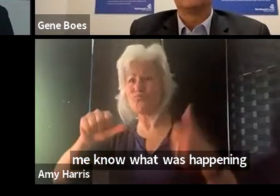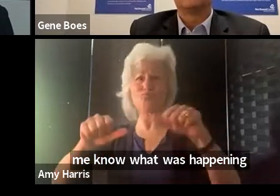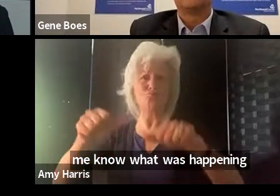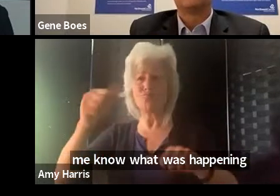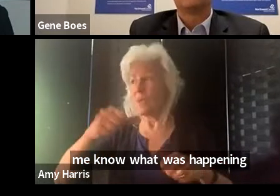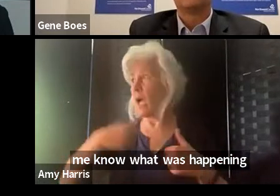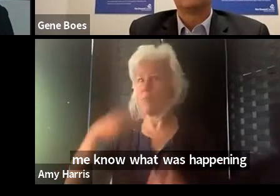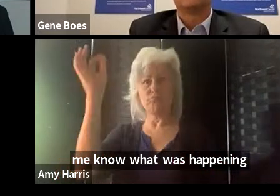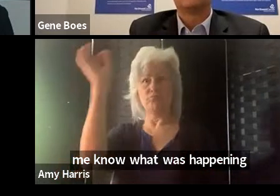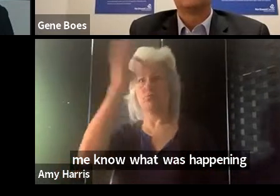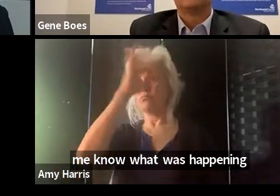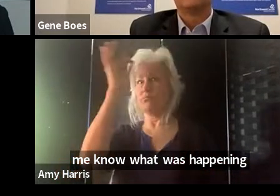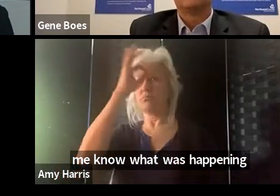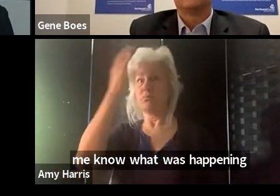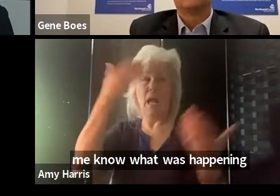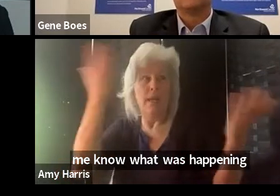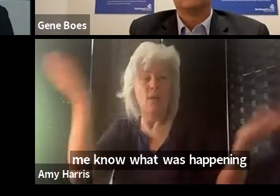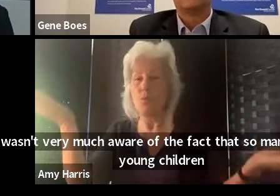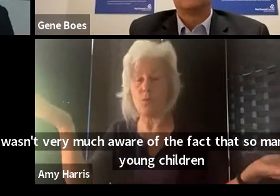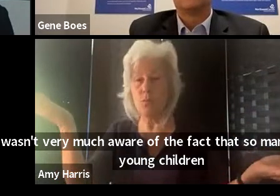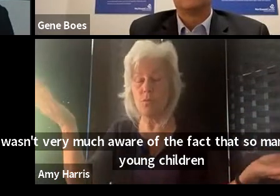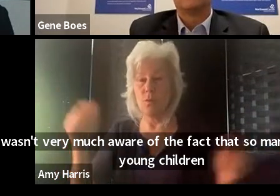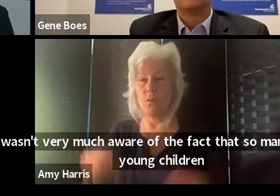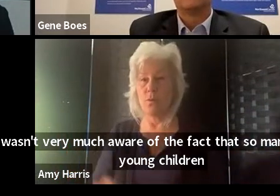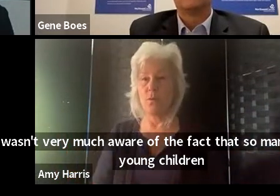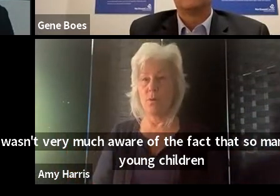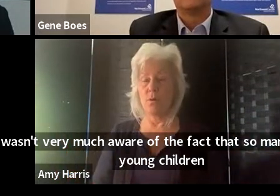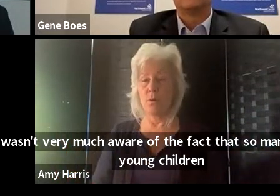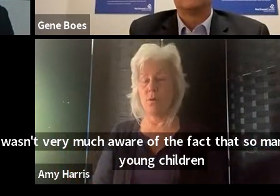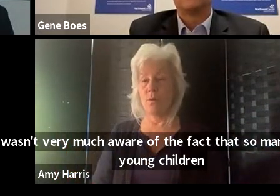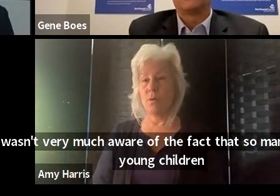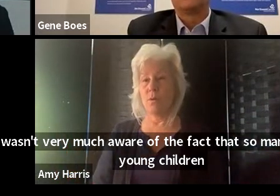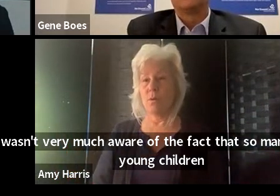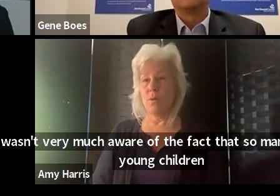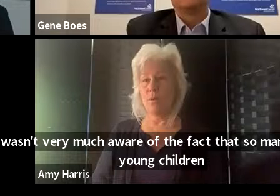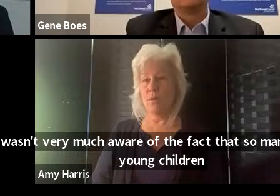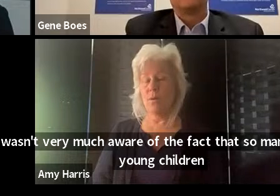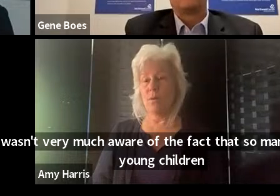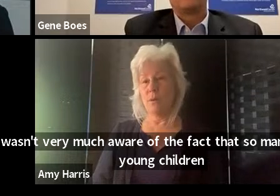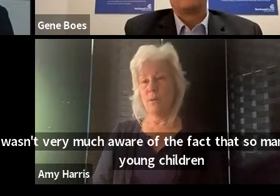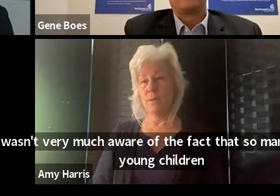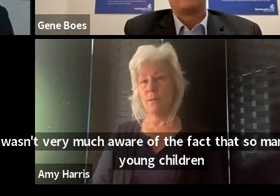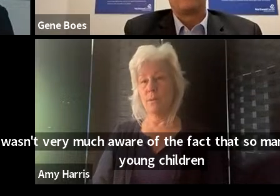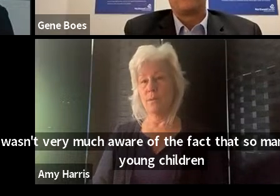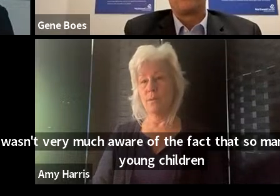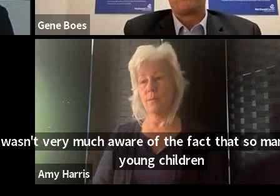to even enter the school system.